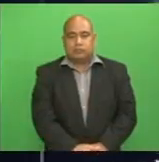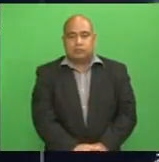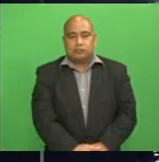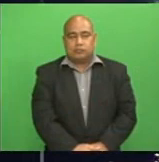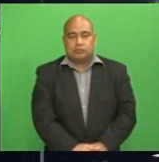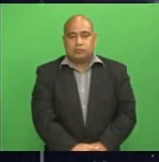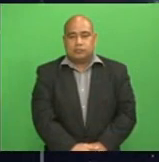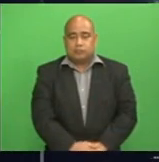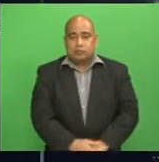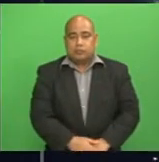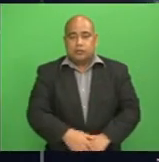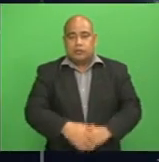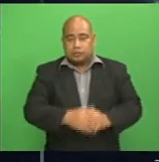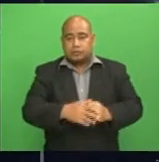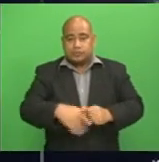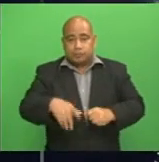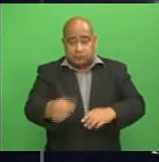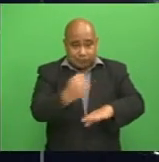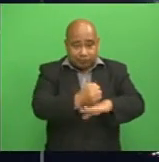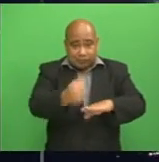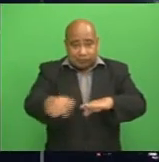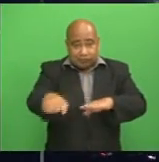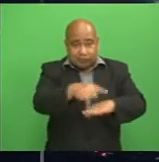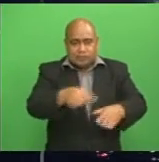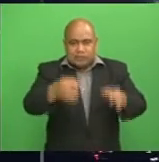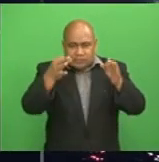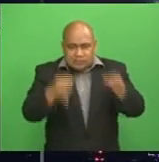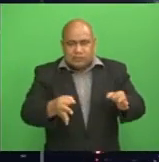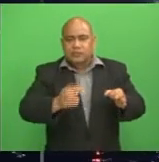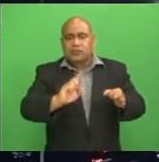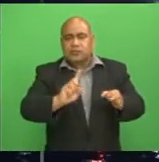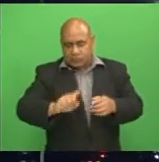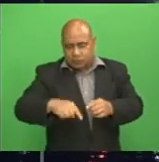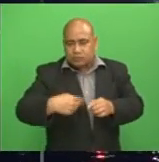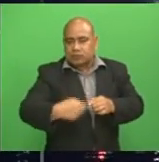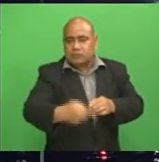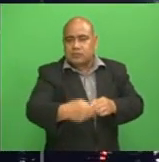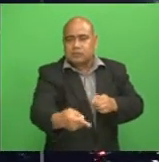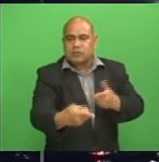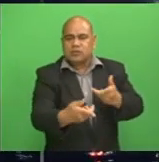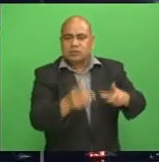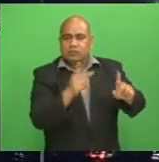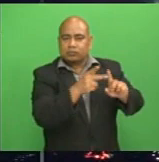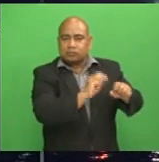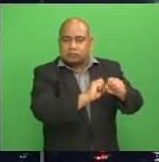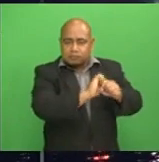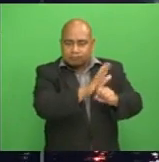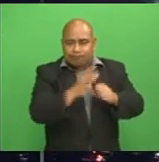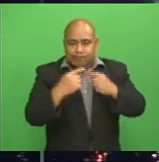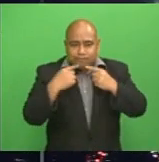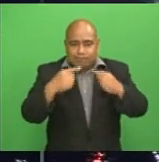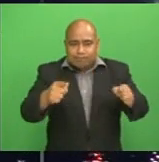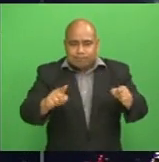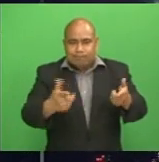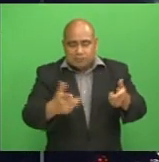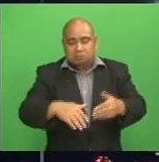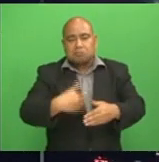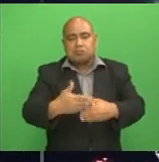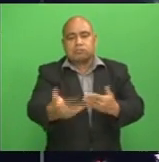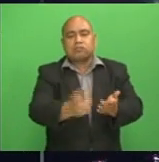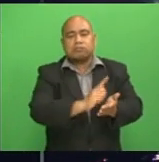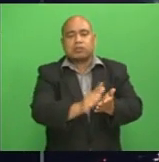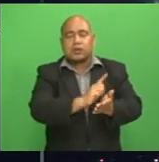Decisions on the government's next step in relation to COVID-19 will be announced in the coming days. This was confirmed by Prime Minister